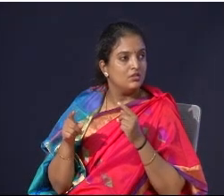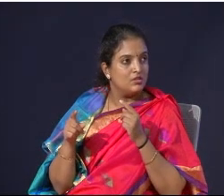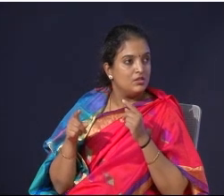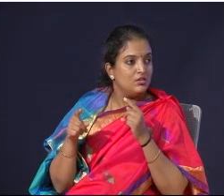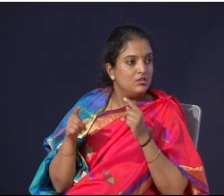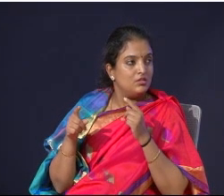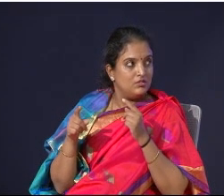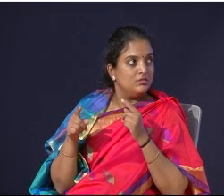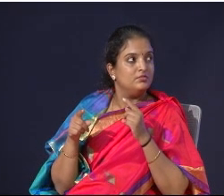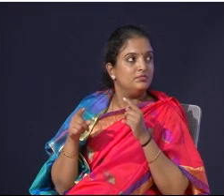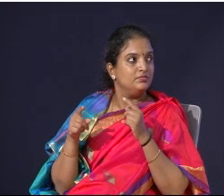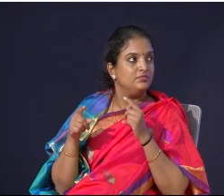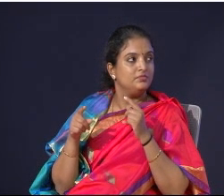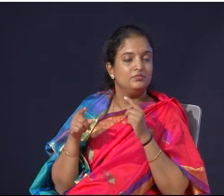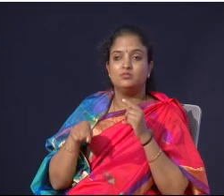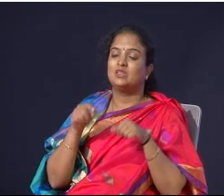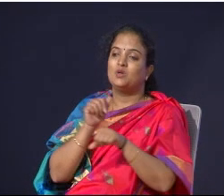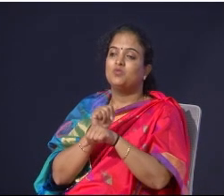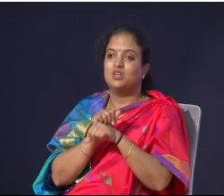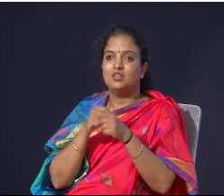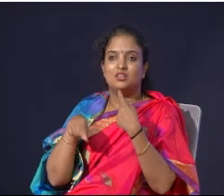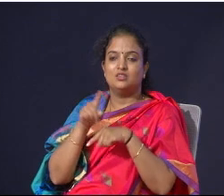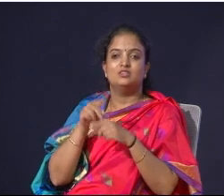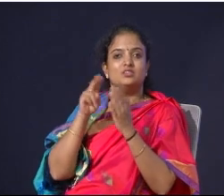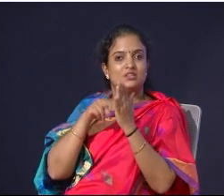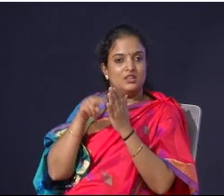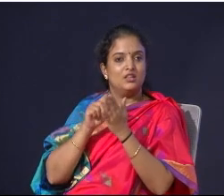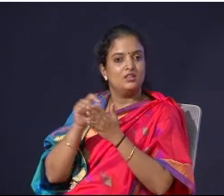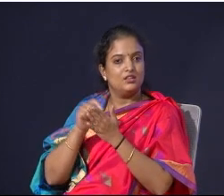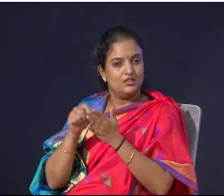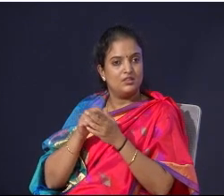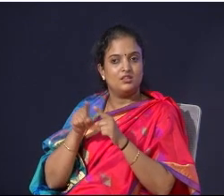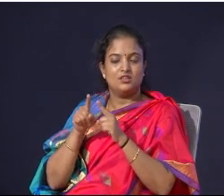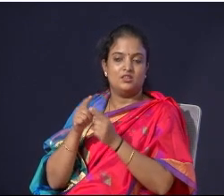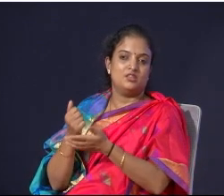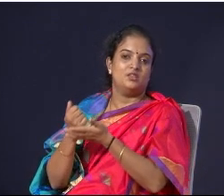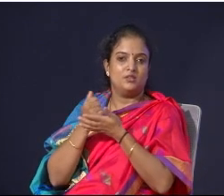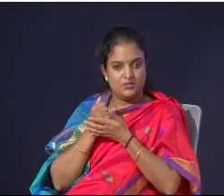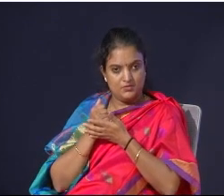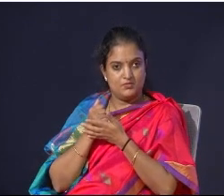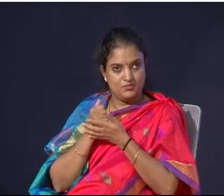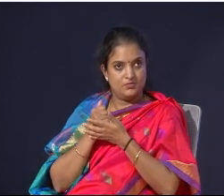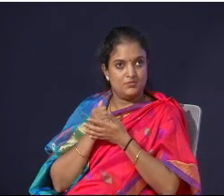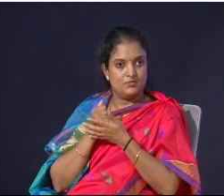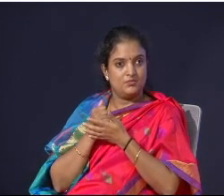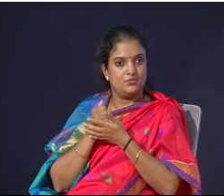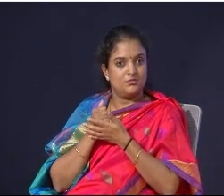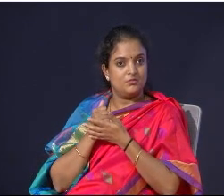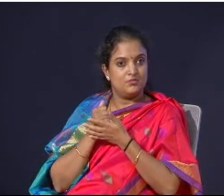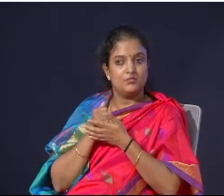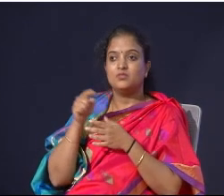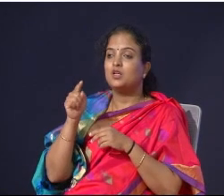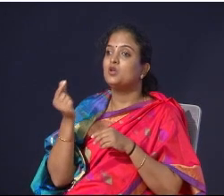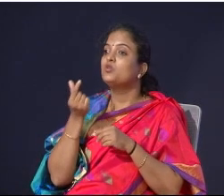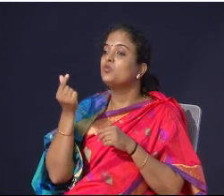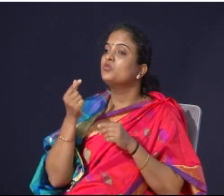So we worked on the other modalities and we taught her reading, writing. But of course, we took help of the tactile and auditory. She uses her